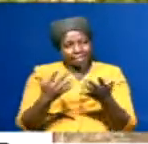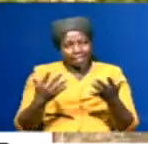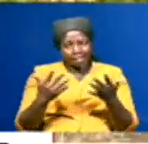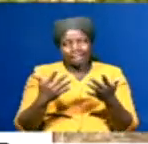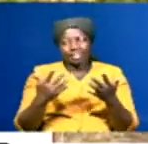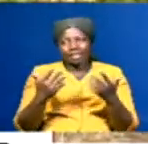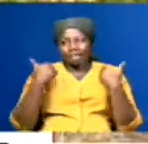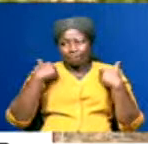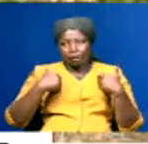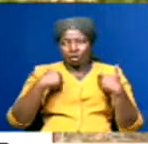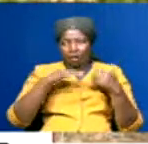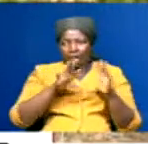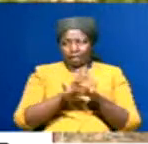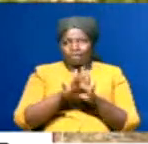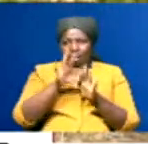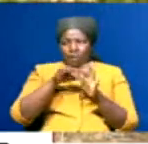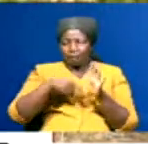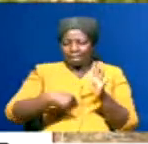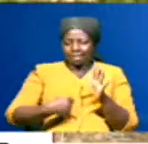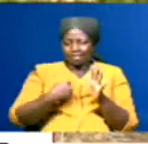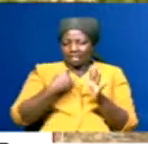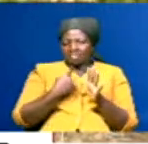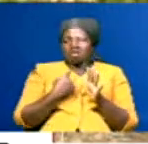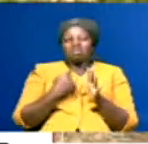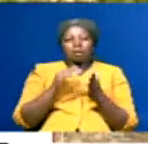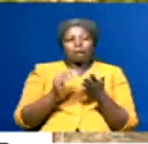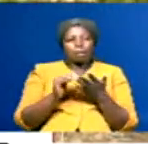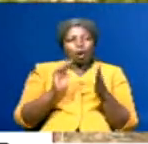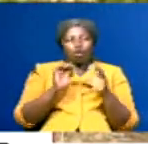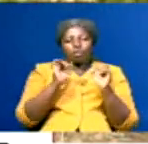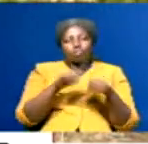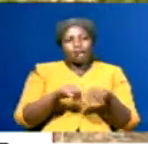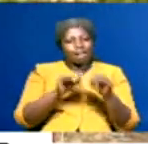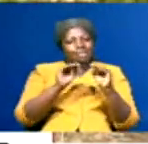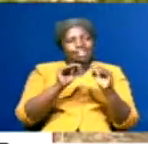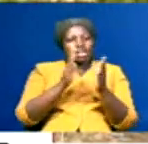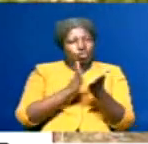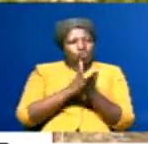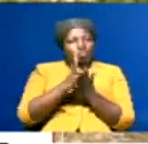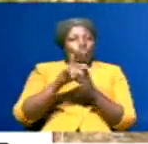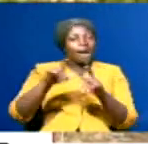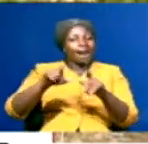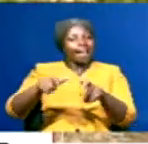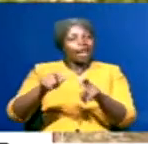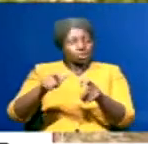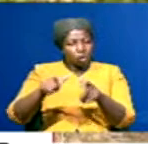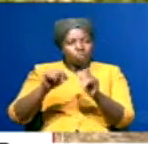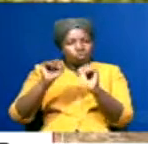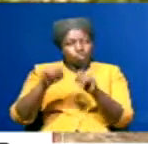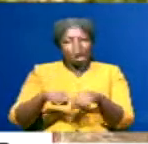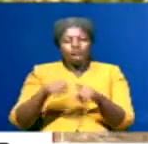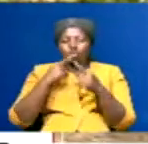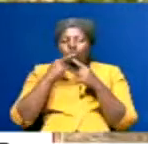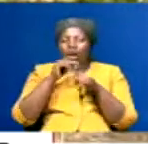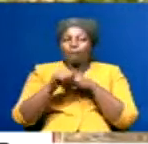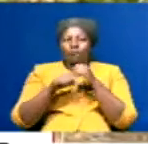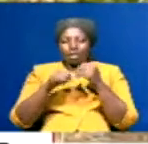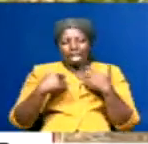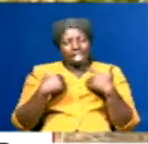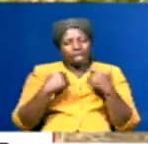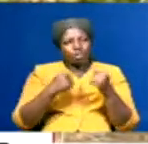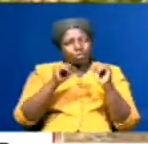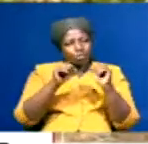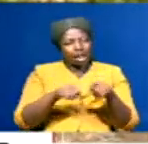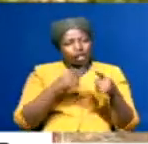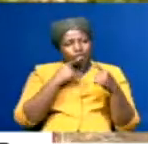myself you can teach through broadcasting. You can talk about health, you can talk